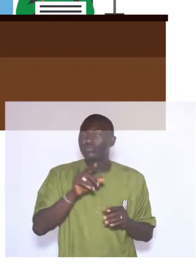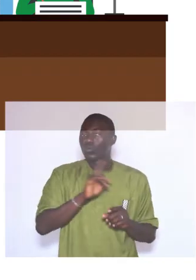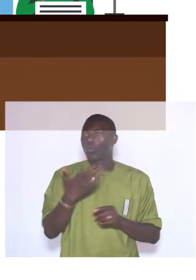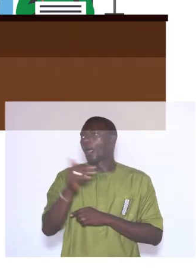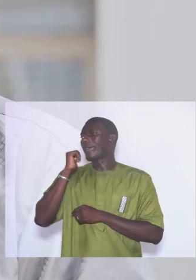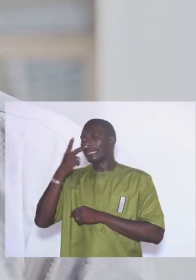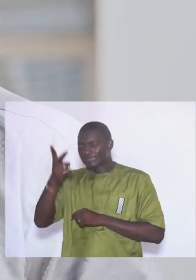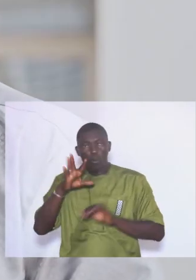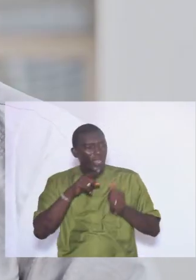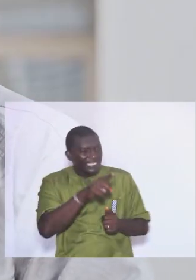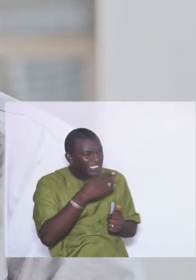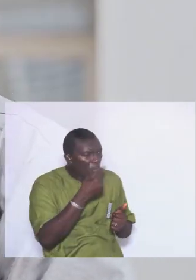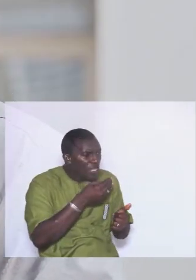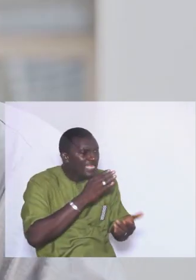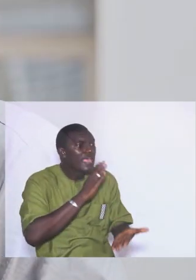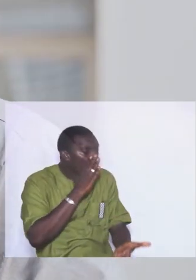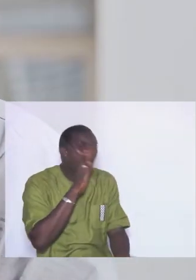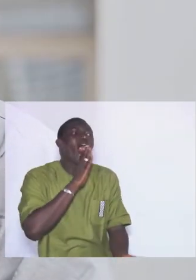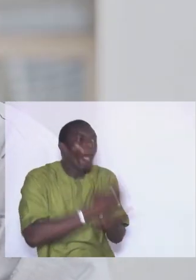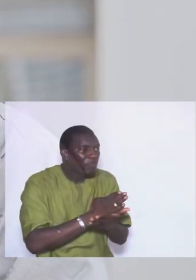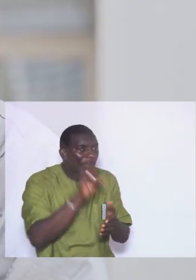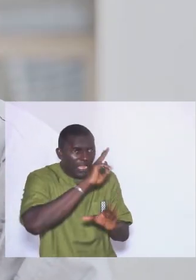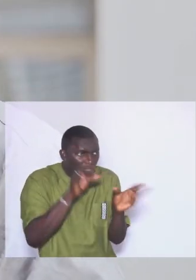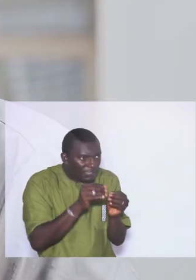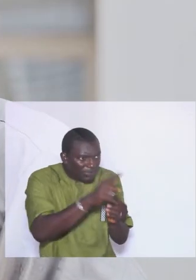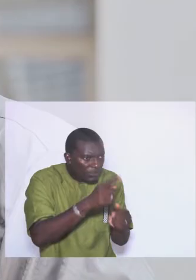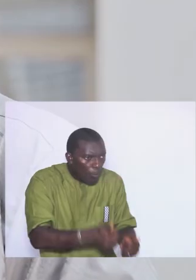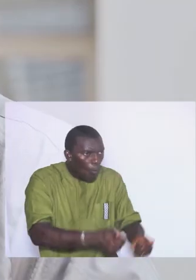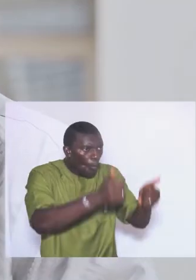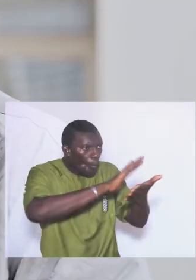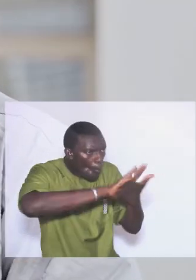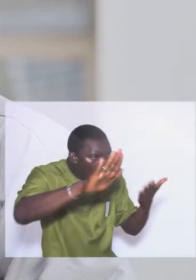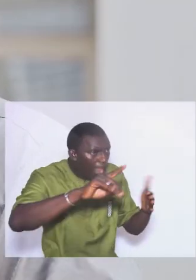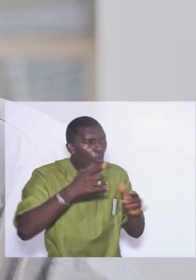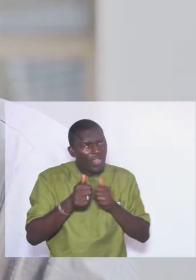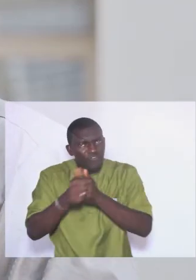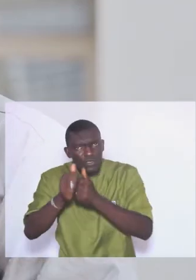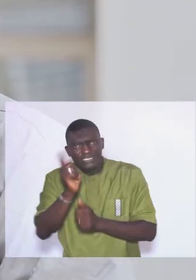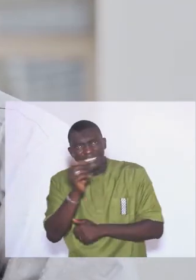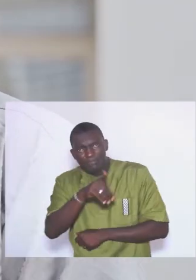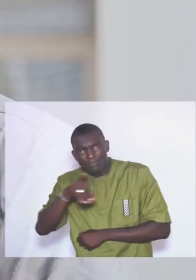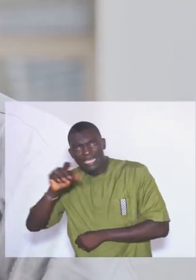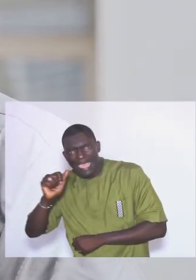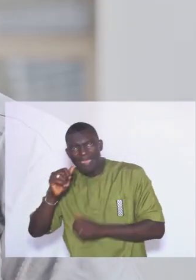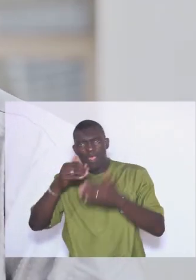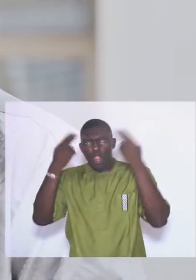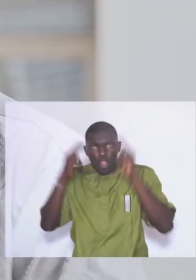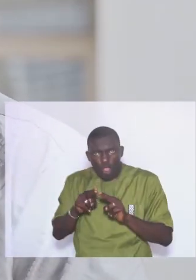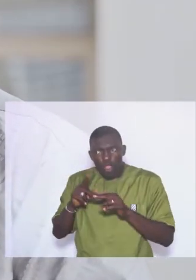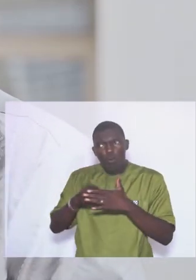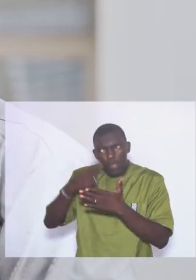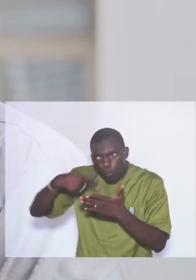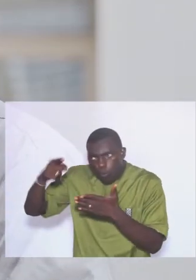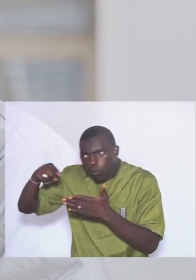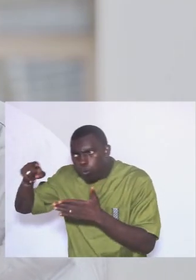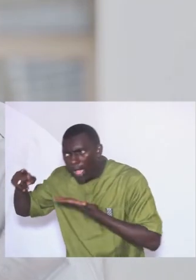that were appropriated by the Parliament is put to best use by using various laws, the Public Finance Act, the GPPA Act, and the various regulations that actually have